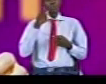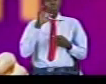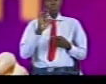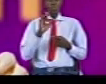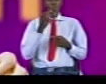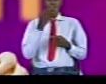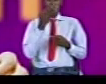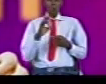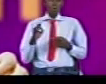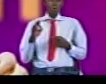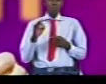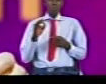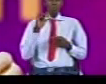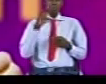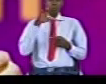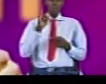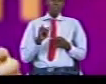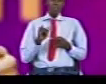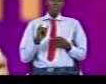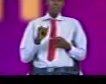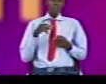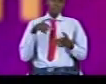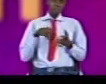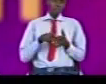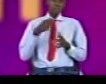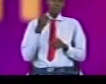2022. What a wonderful opportunity we